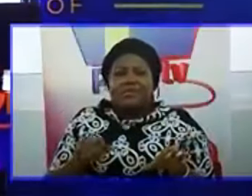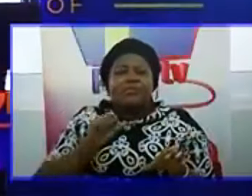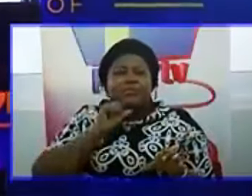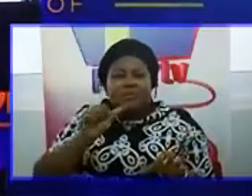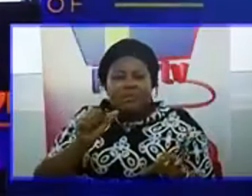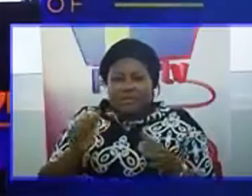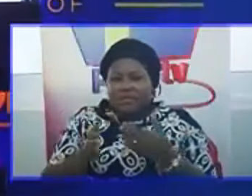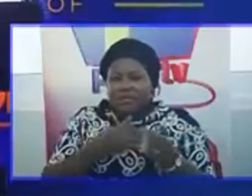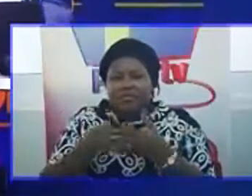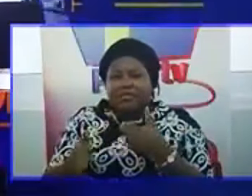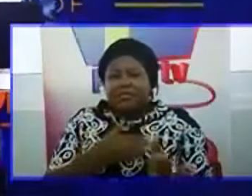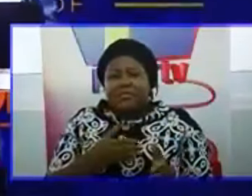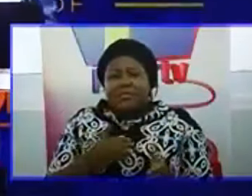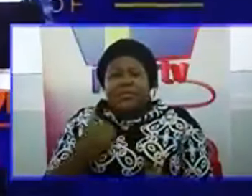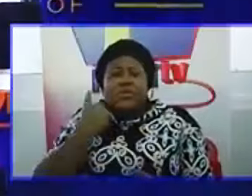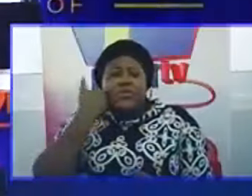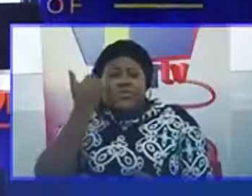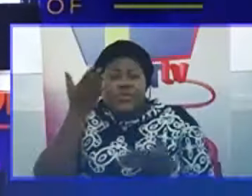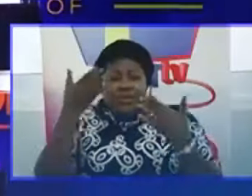As I